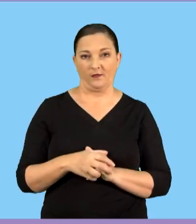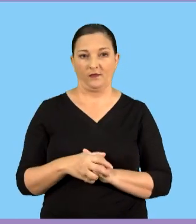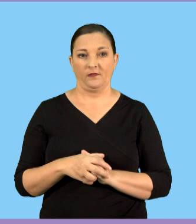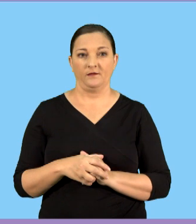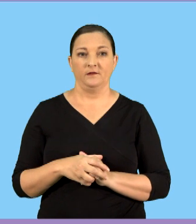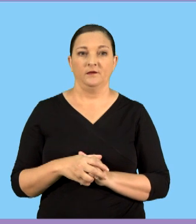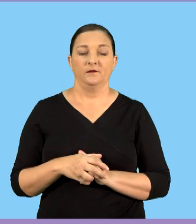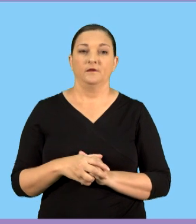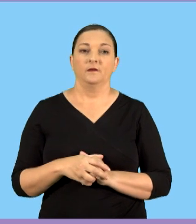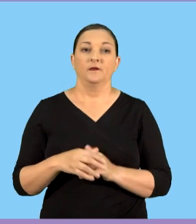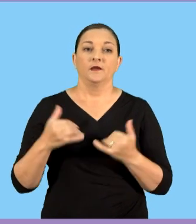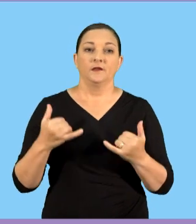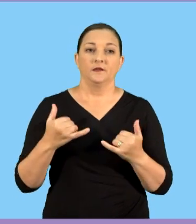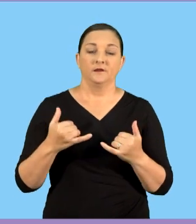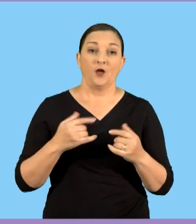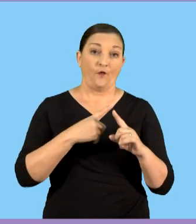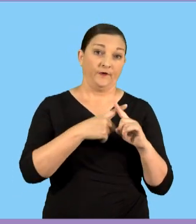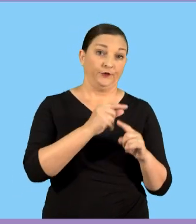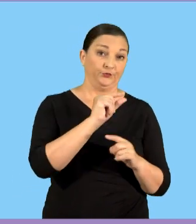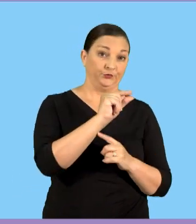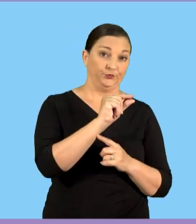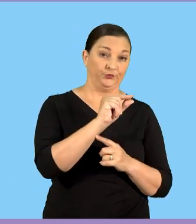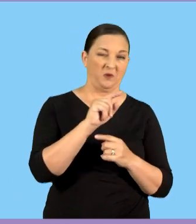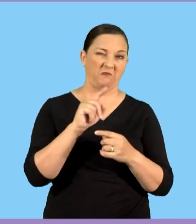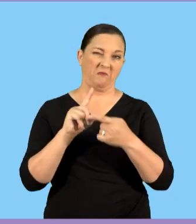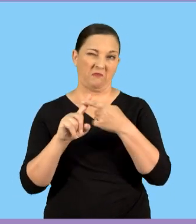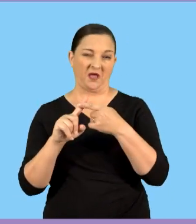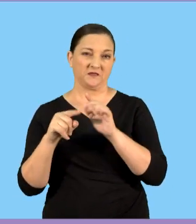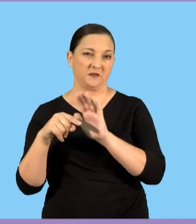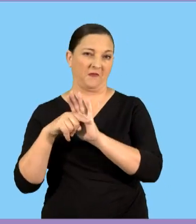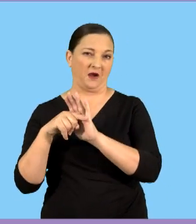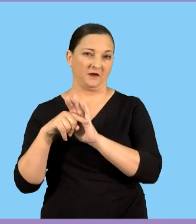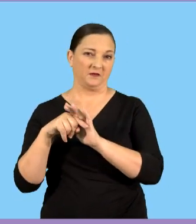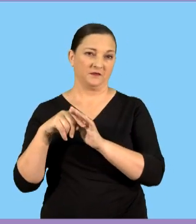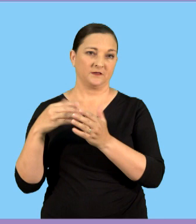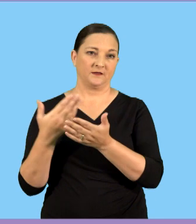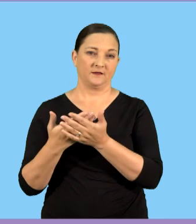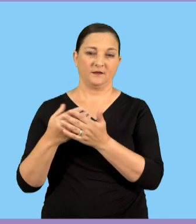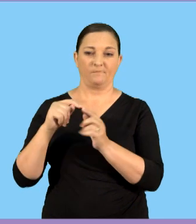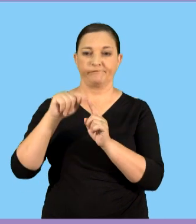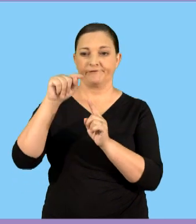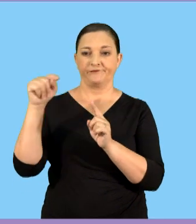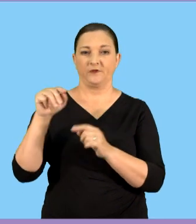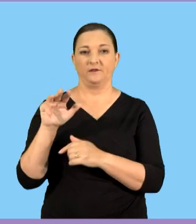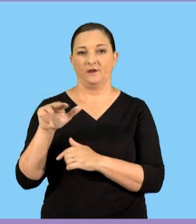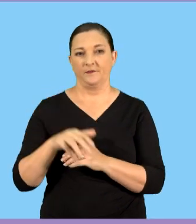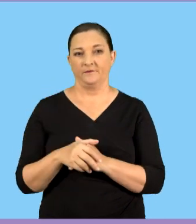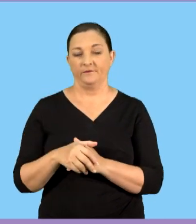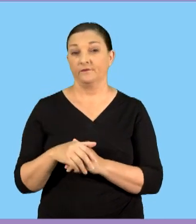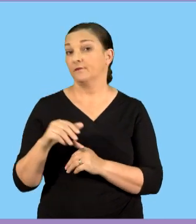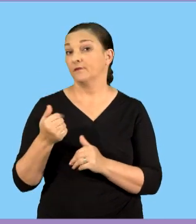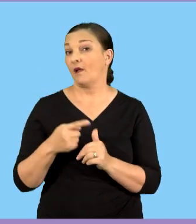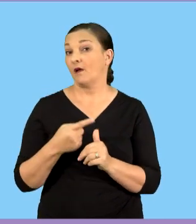there. So now we have the square root of x squared is equals to plus minus the square root of